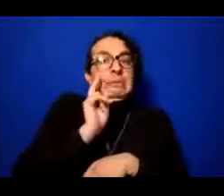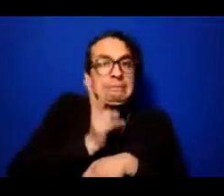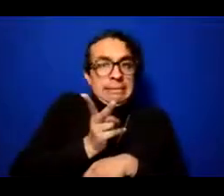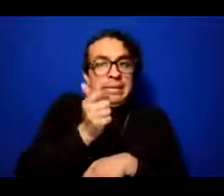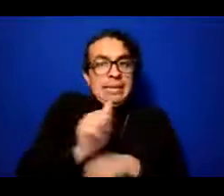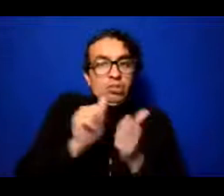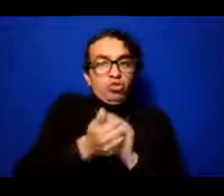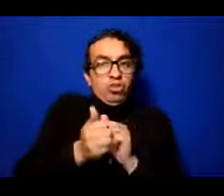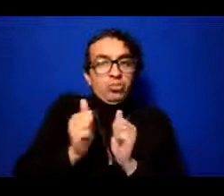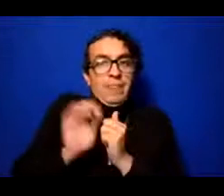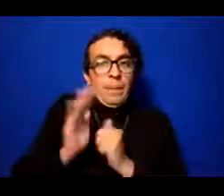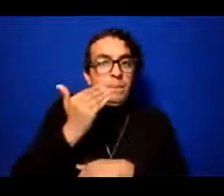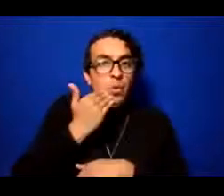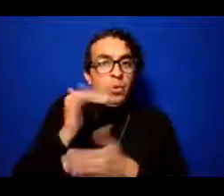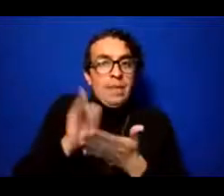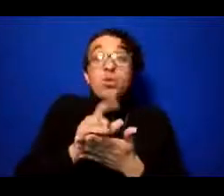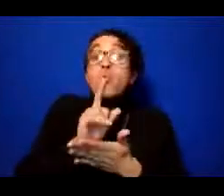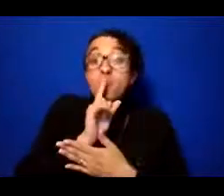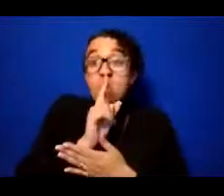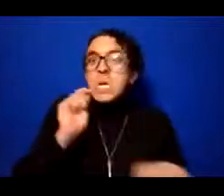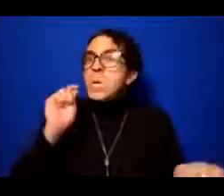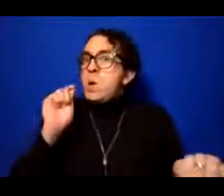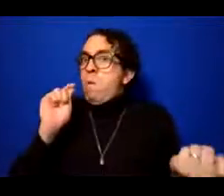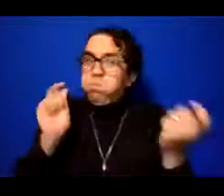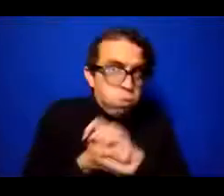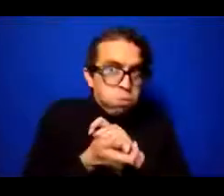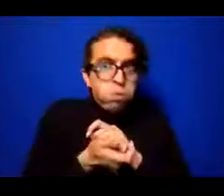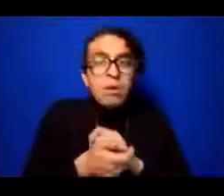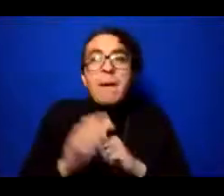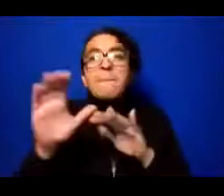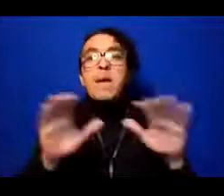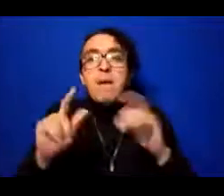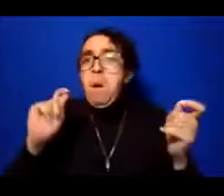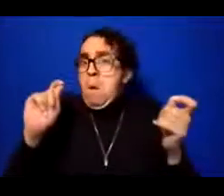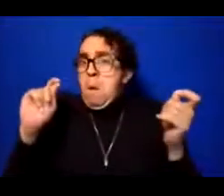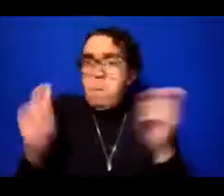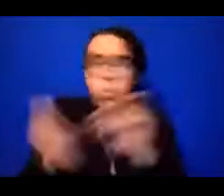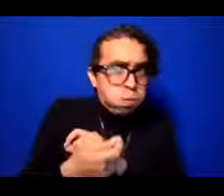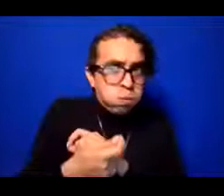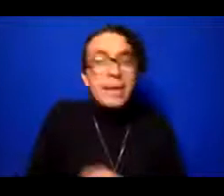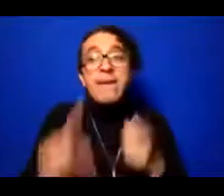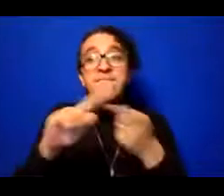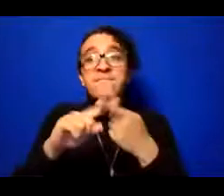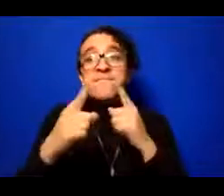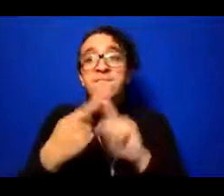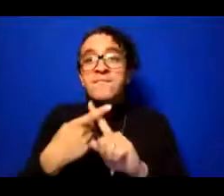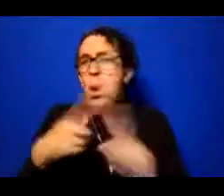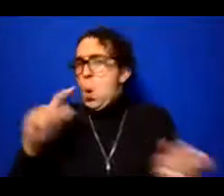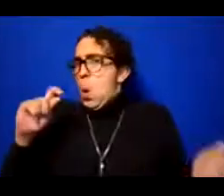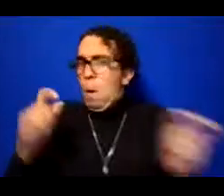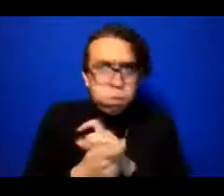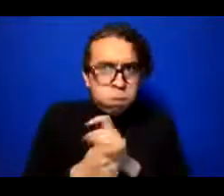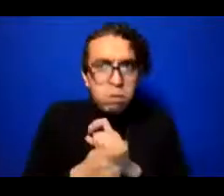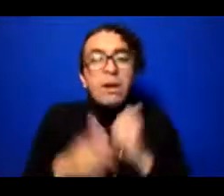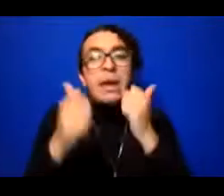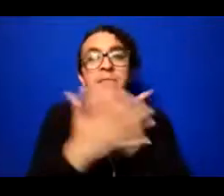child's mood that's pretty dramatic, or changes in behavior, or changes in friend group, like automatically, or if they start quitting everything